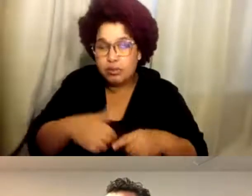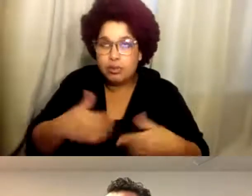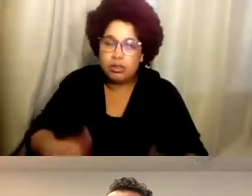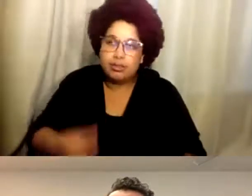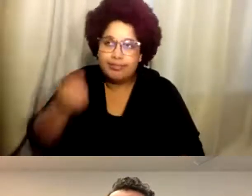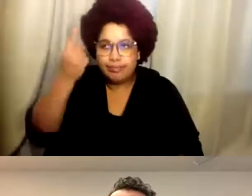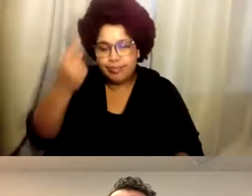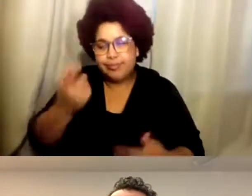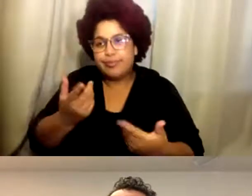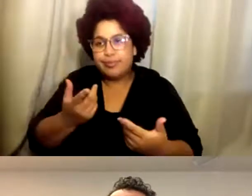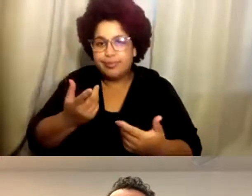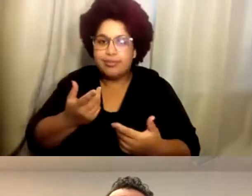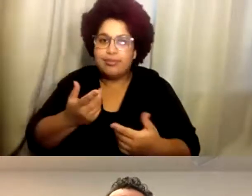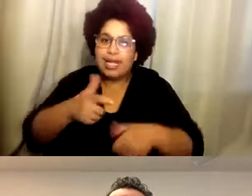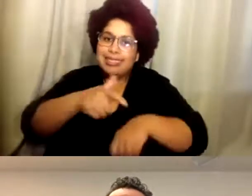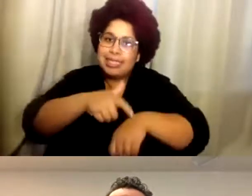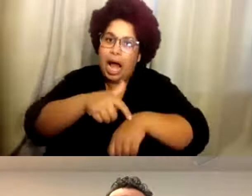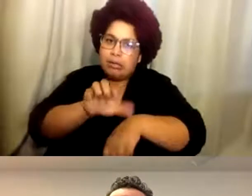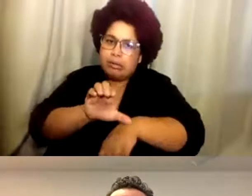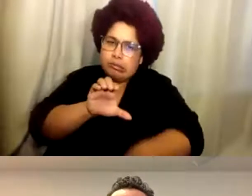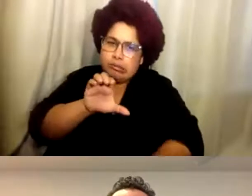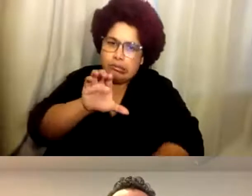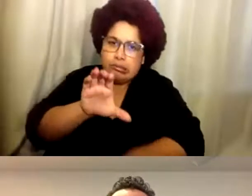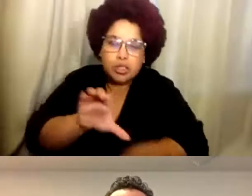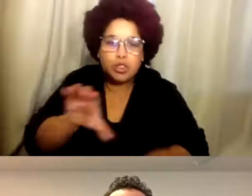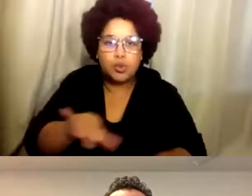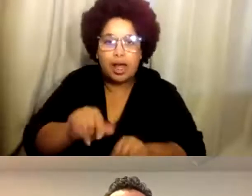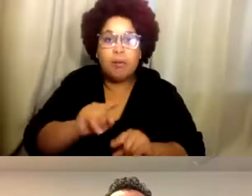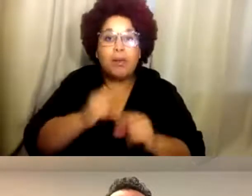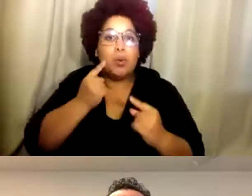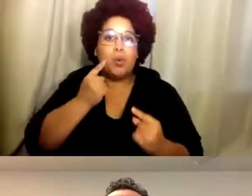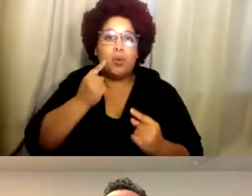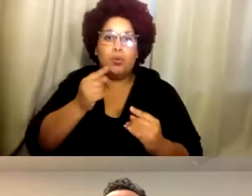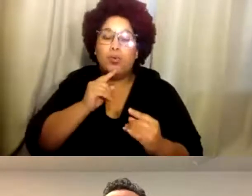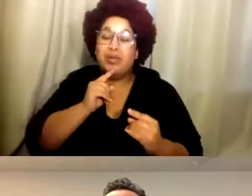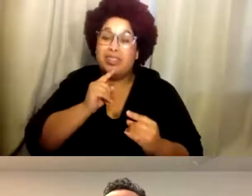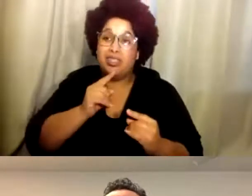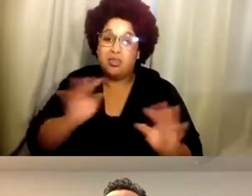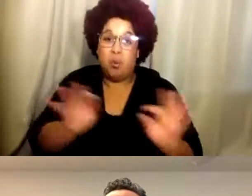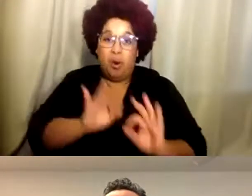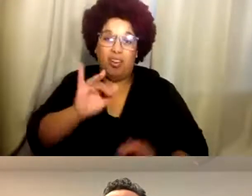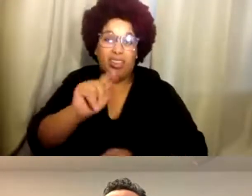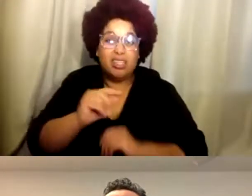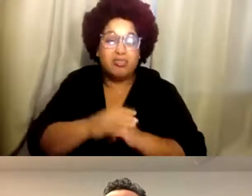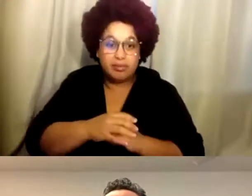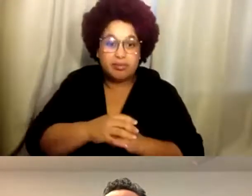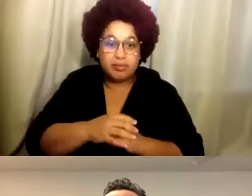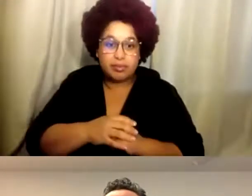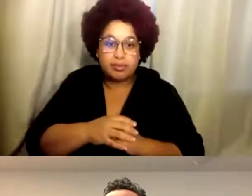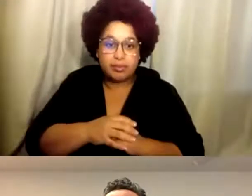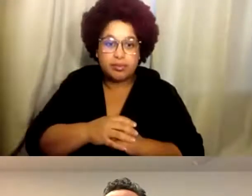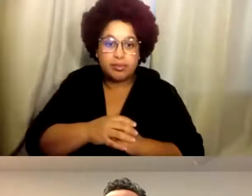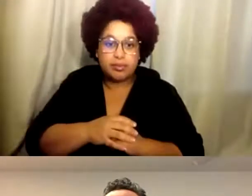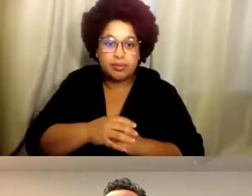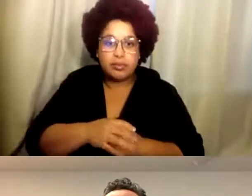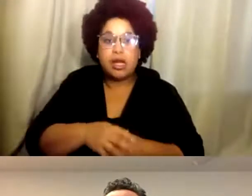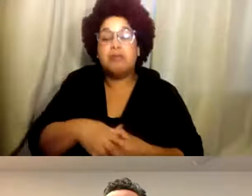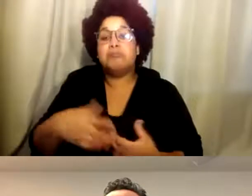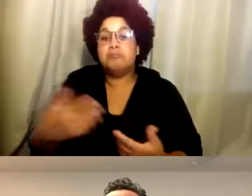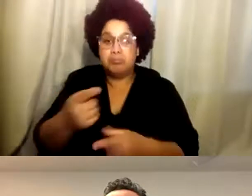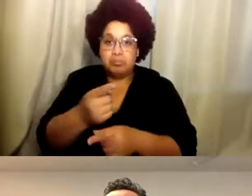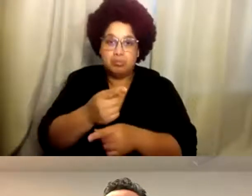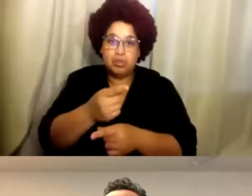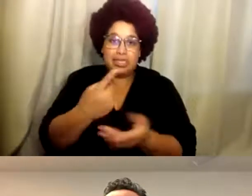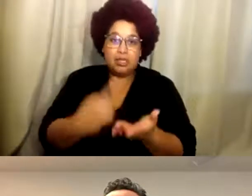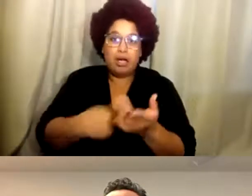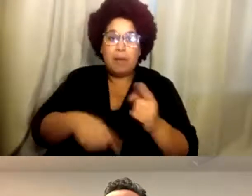very time-intensive thing, but certainly worth it. Well, and again, as we've talked a lot about,